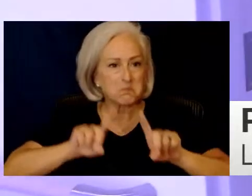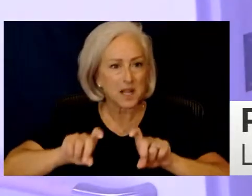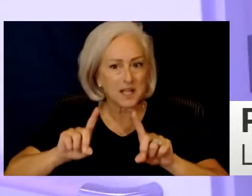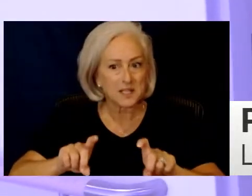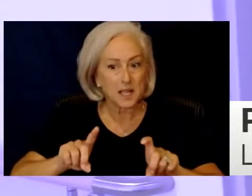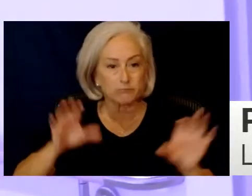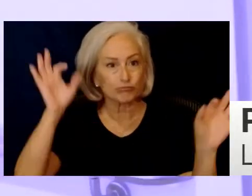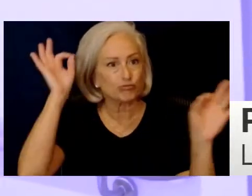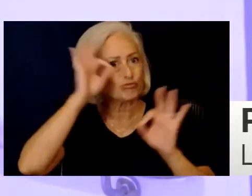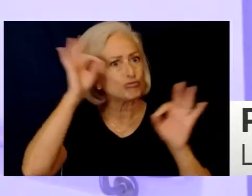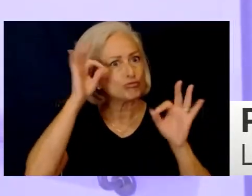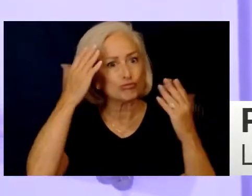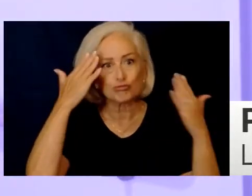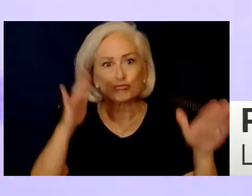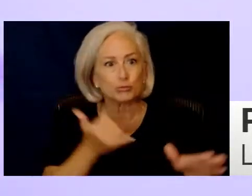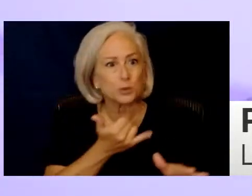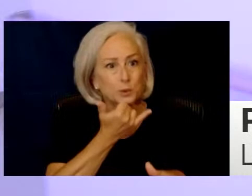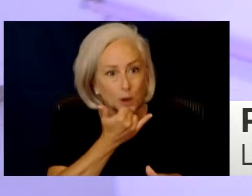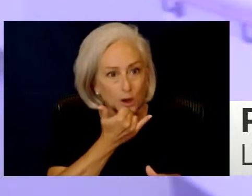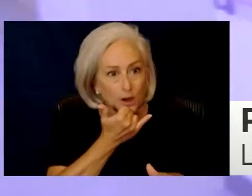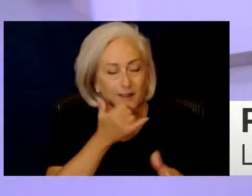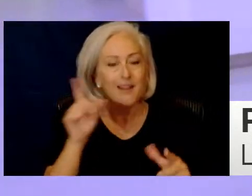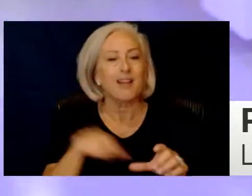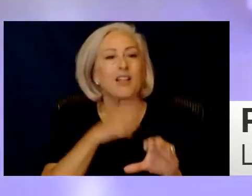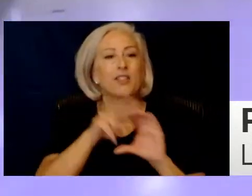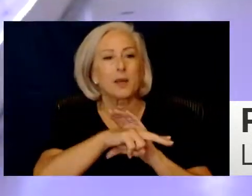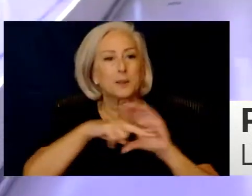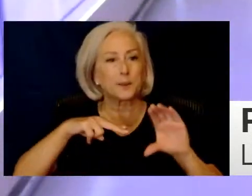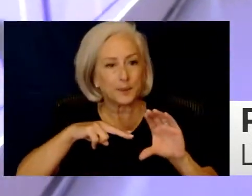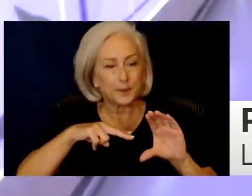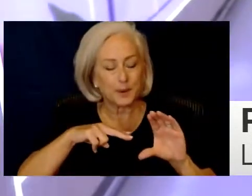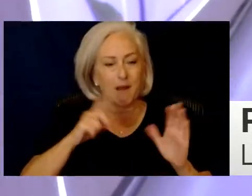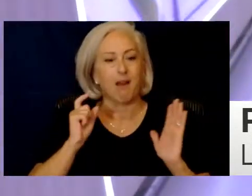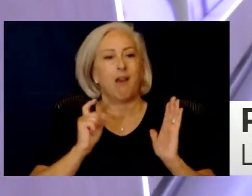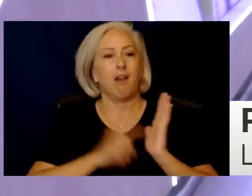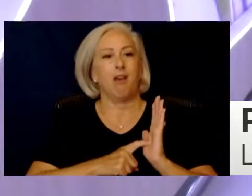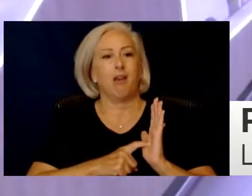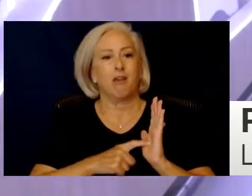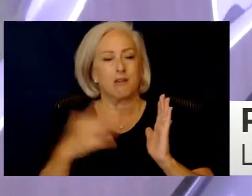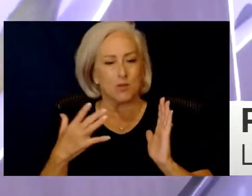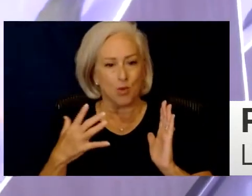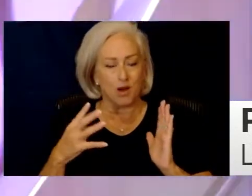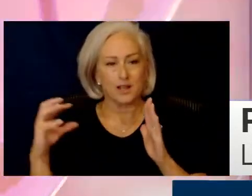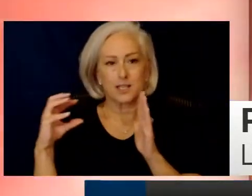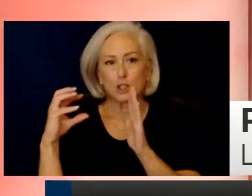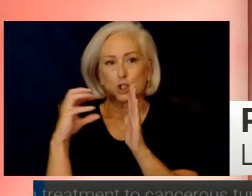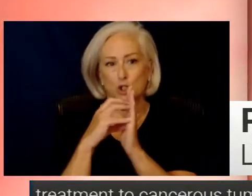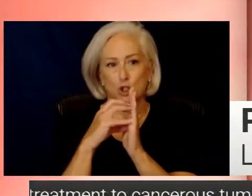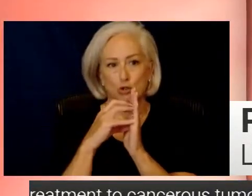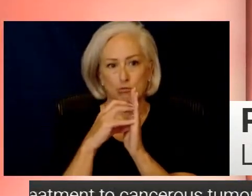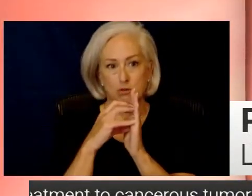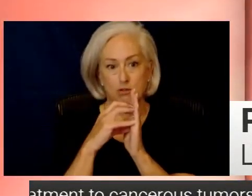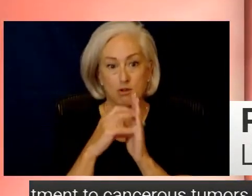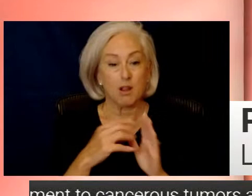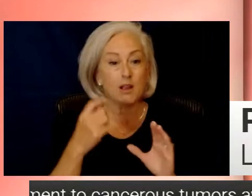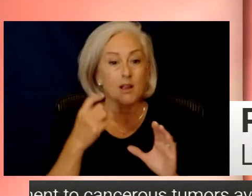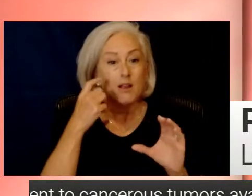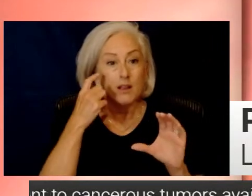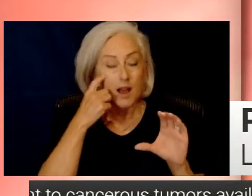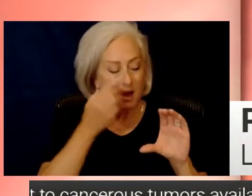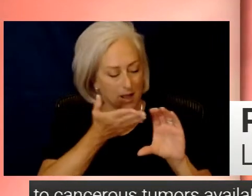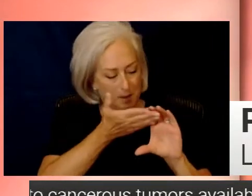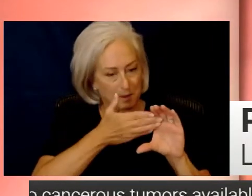Health System revealed a tumor called skull-base meningioma. It was wrapped around the main artery of her brain and